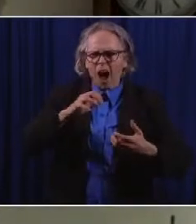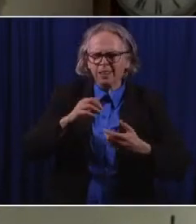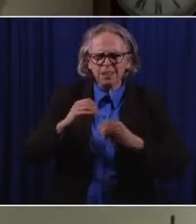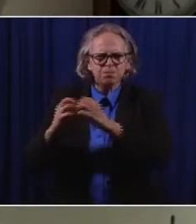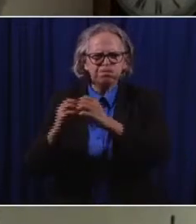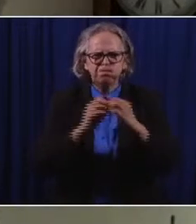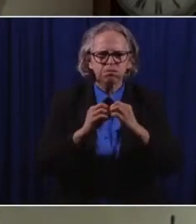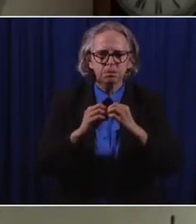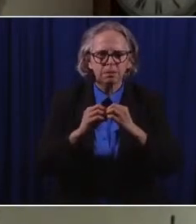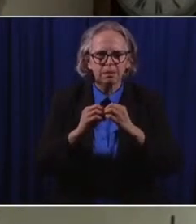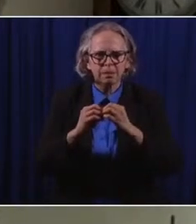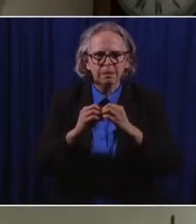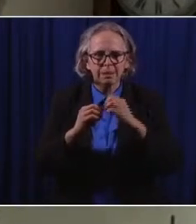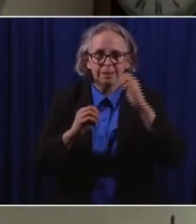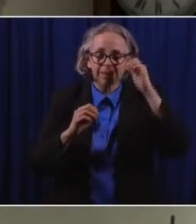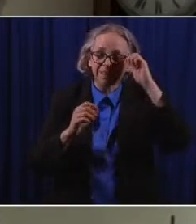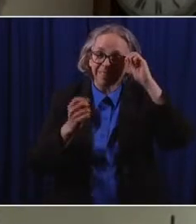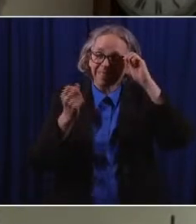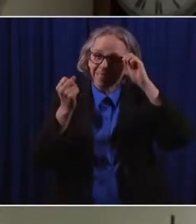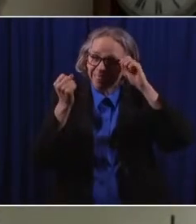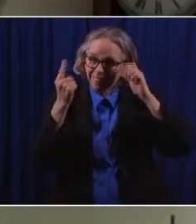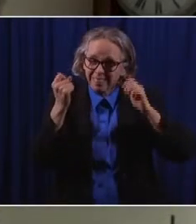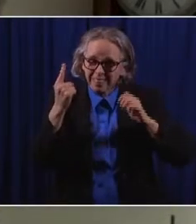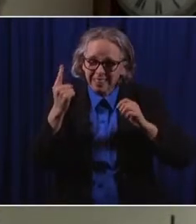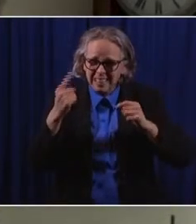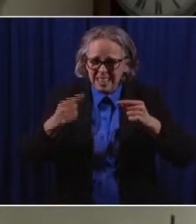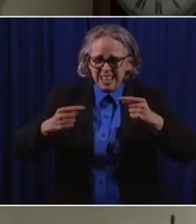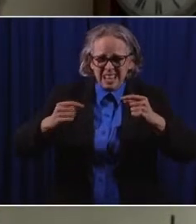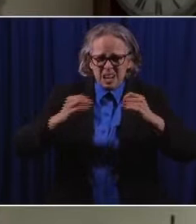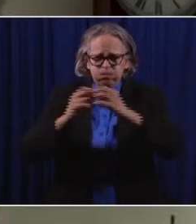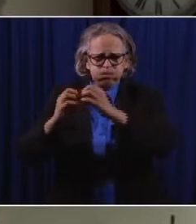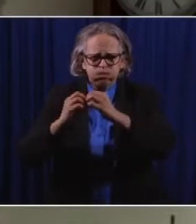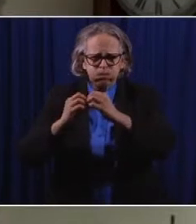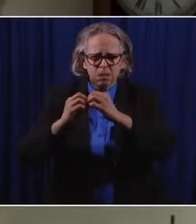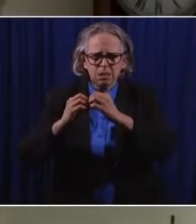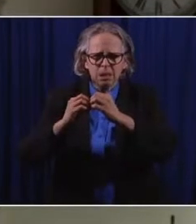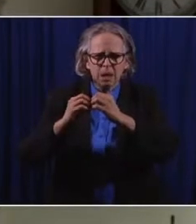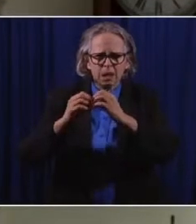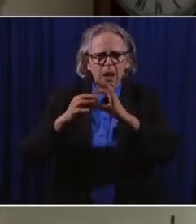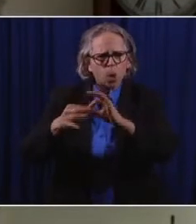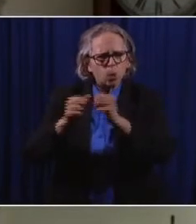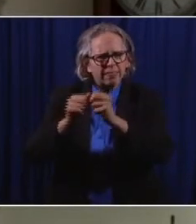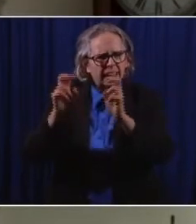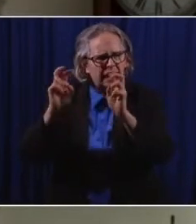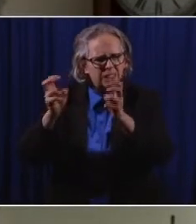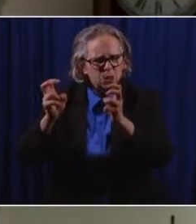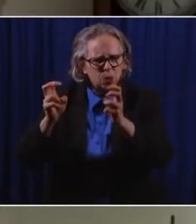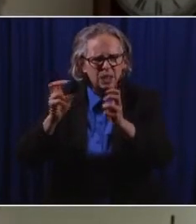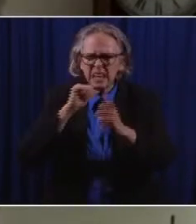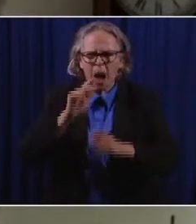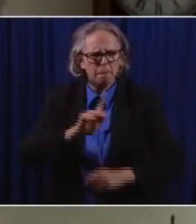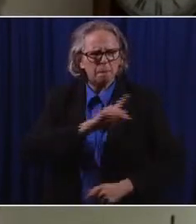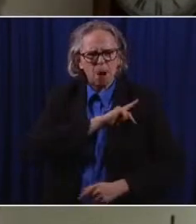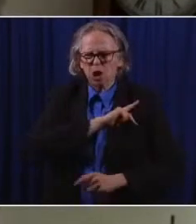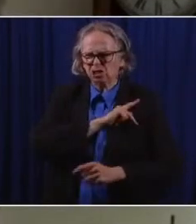over the issues and be able to sit back and watch this for 90 minutes or however long it